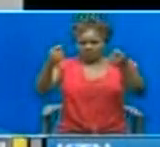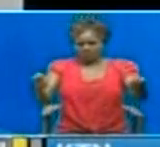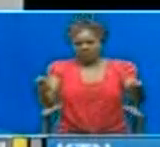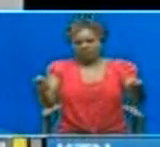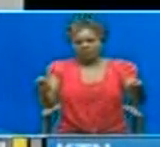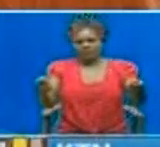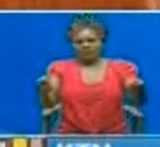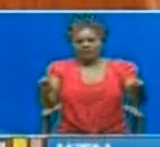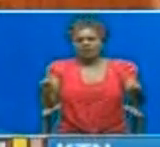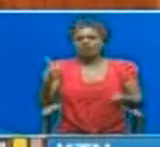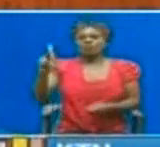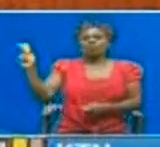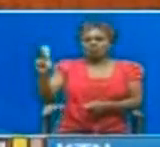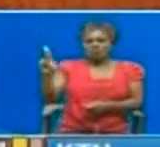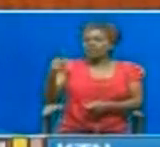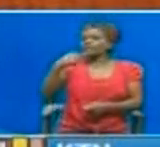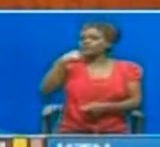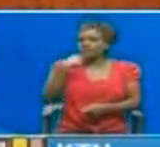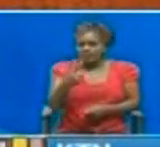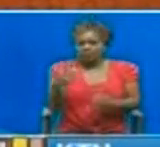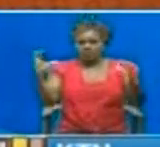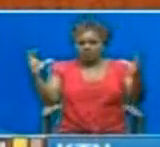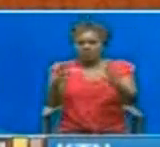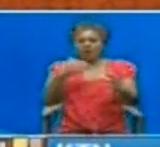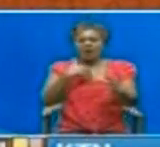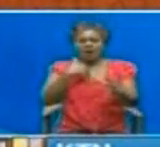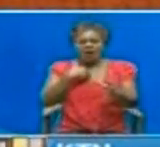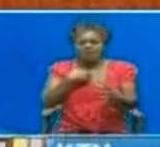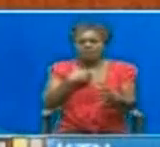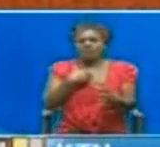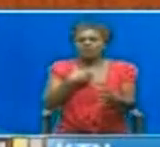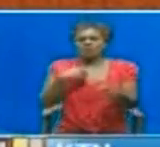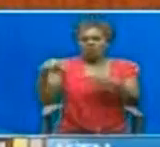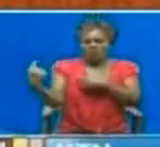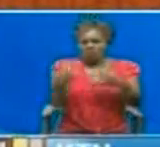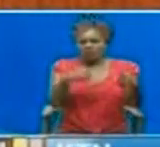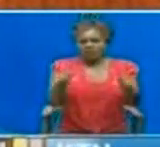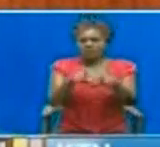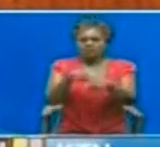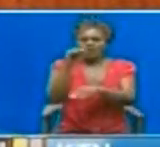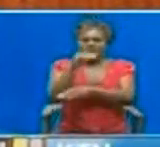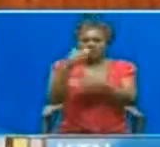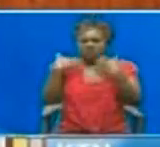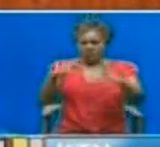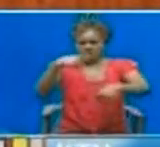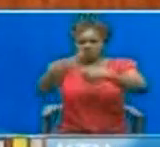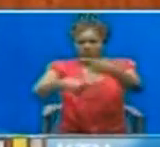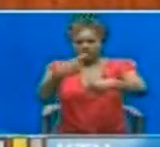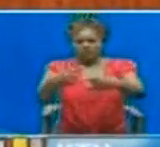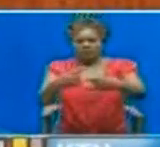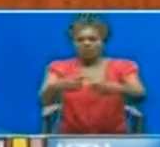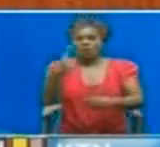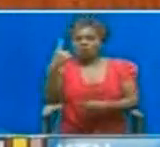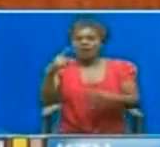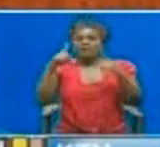costs. Kuria's lawyers told the court their client has taken steps towards reconciliation and asked to be given a month to conclude the process. In